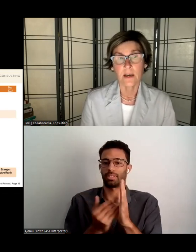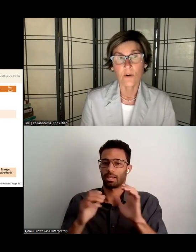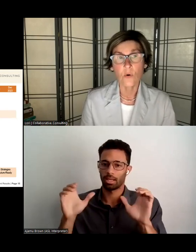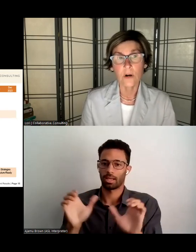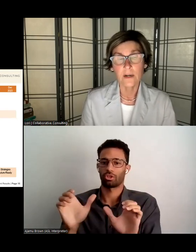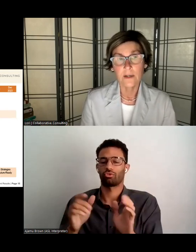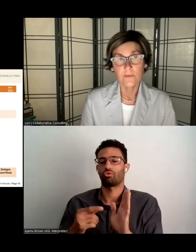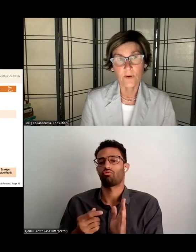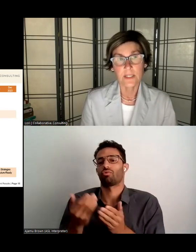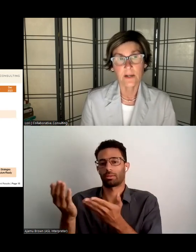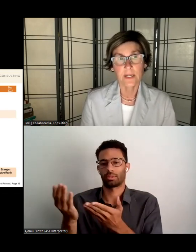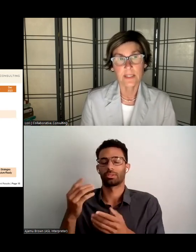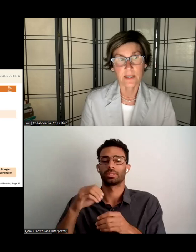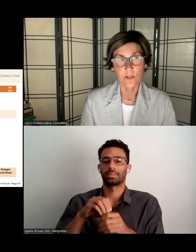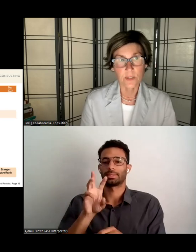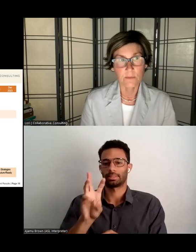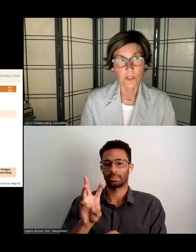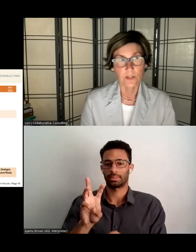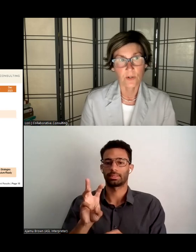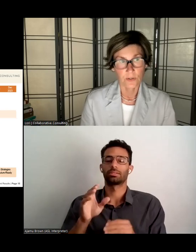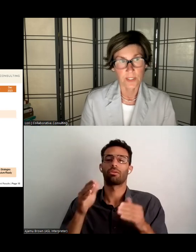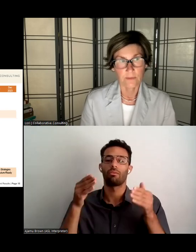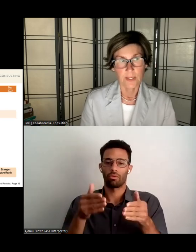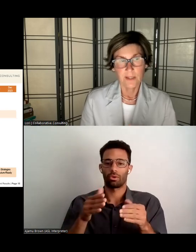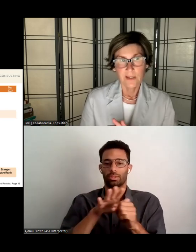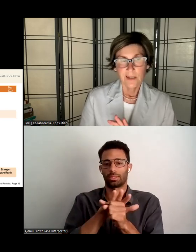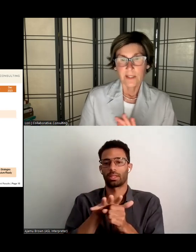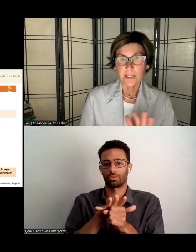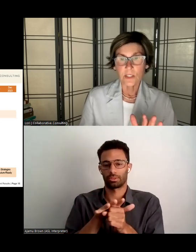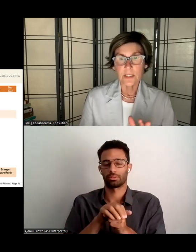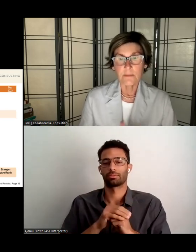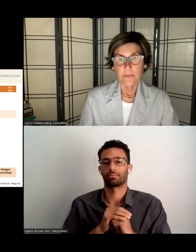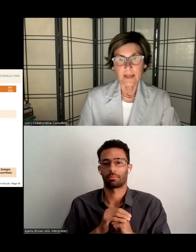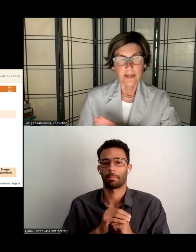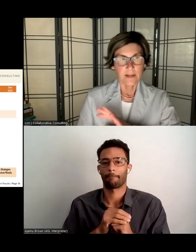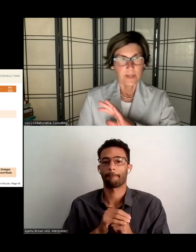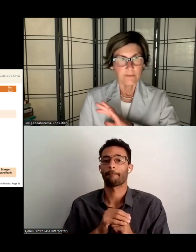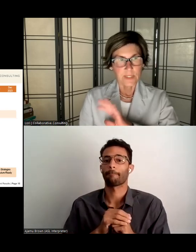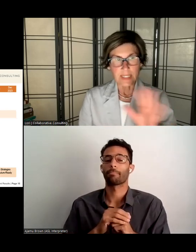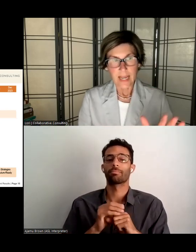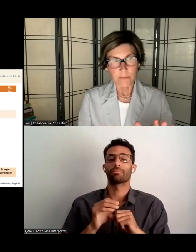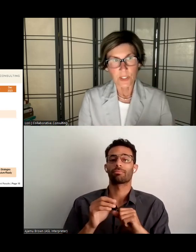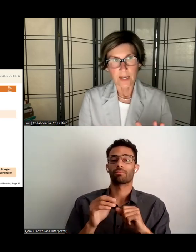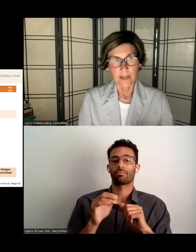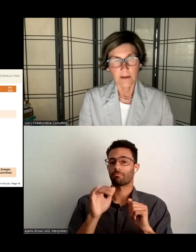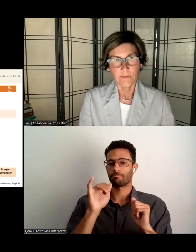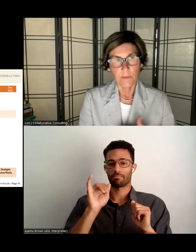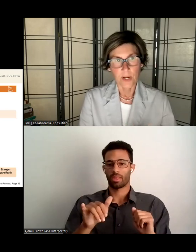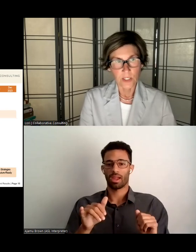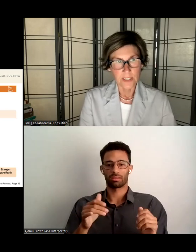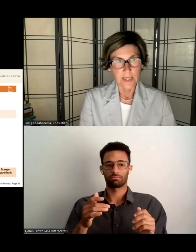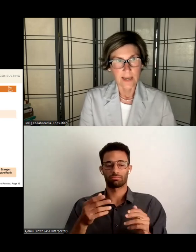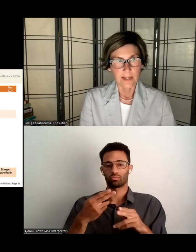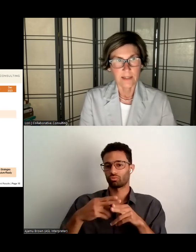6 core focus areas that Susan mentioned earlier. So that's just a kind of a snapshot of